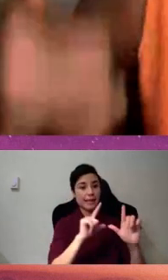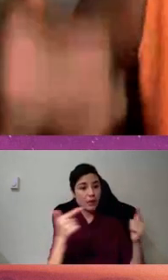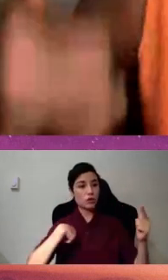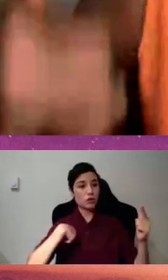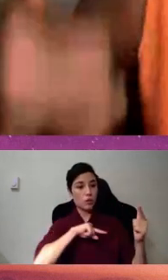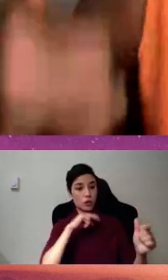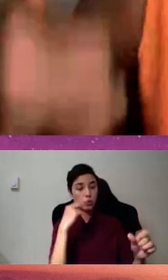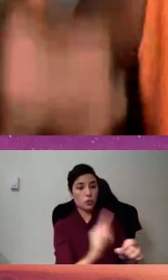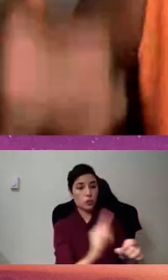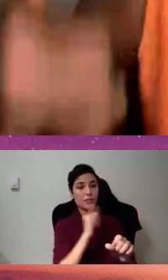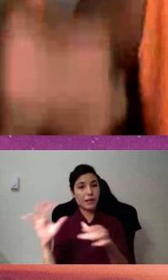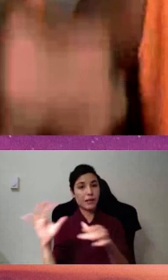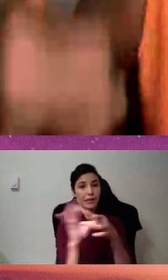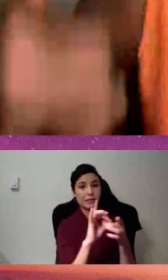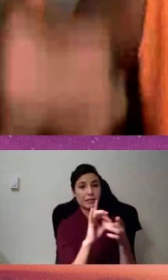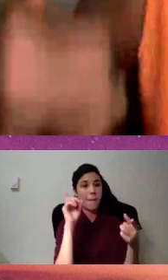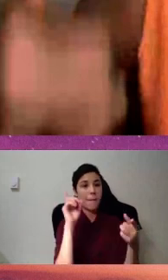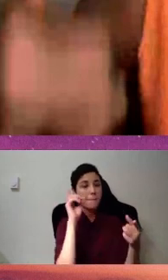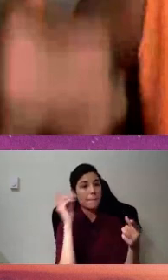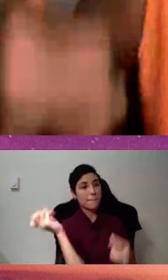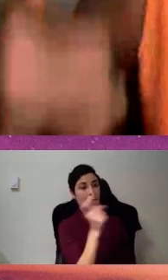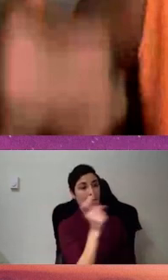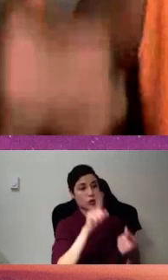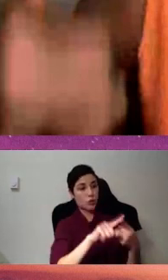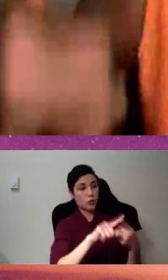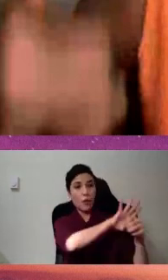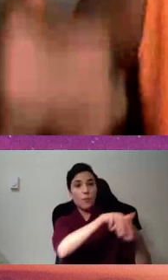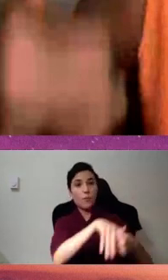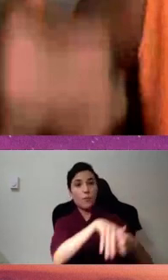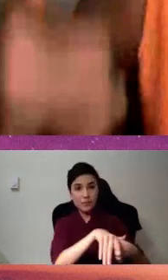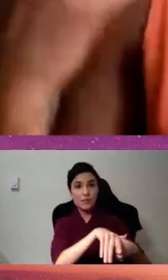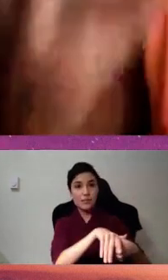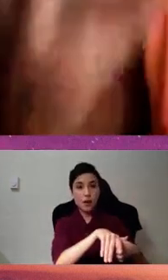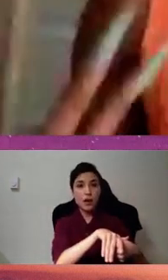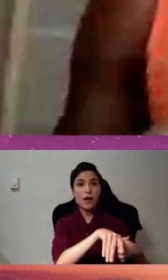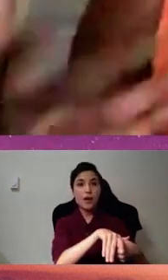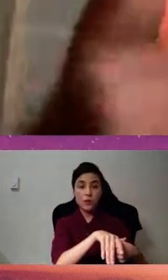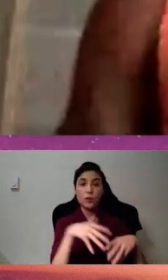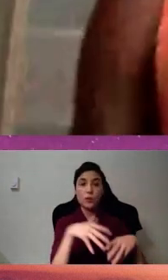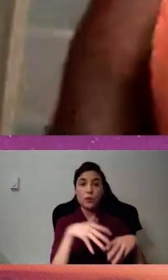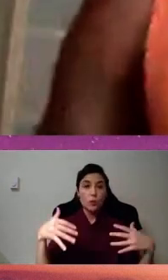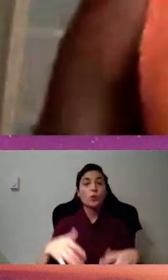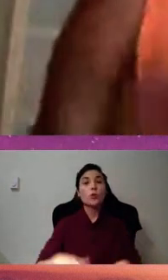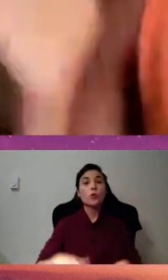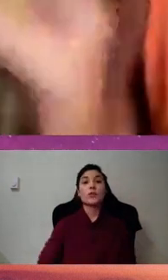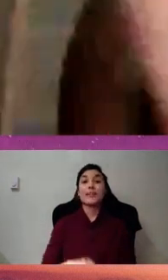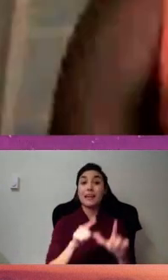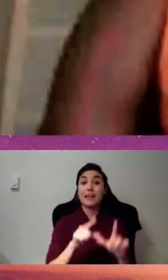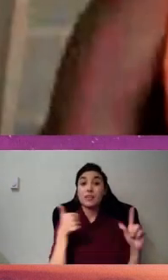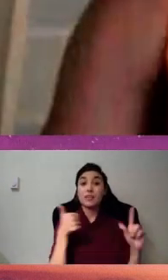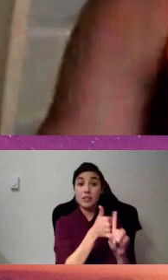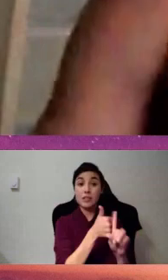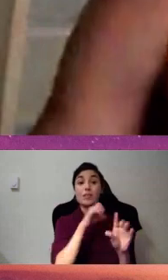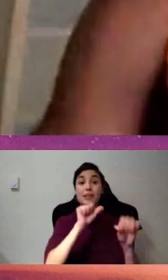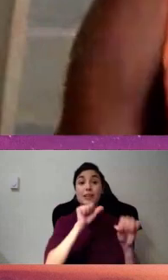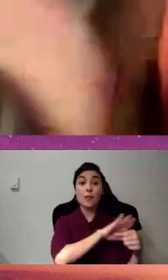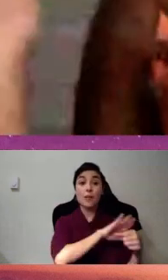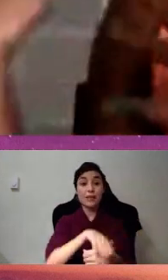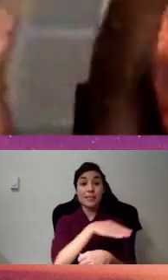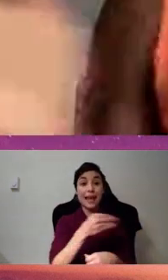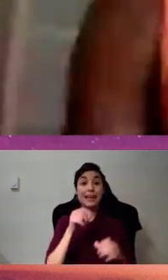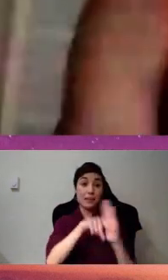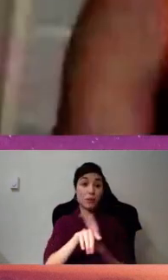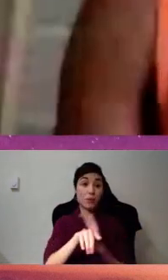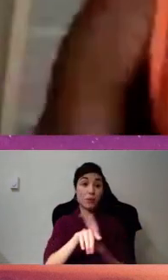are also colonial and very oppressive and very dangerous and have killed people. So we just want to definitely acknowledge that.